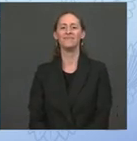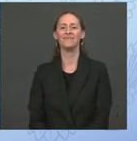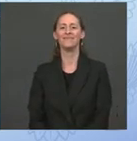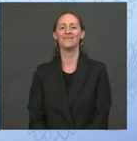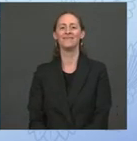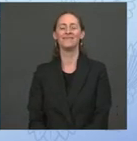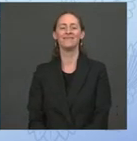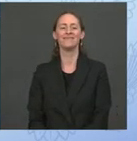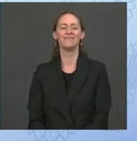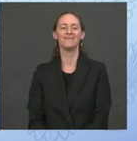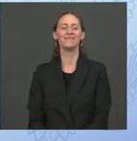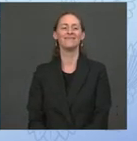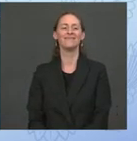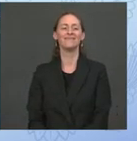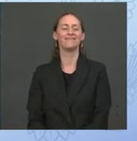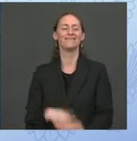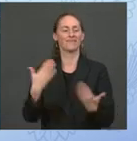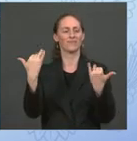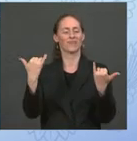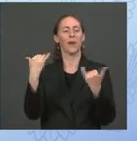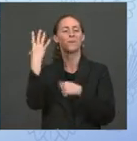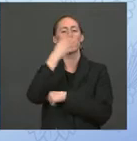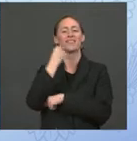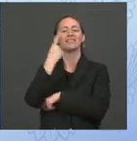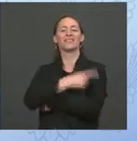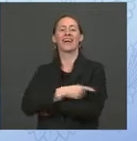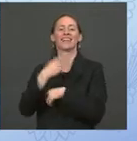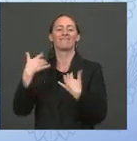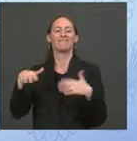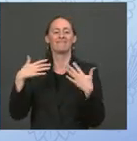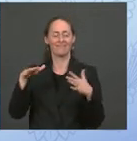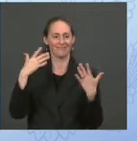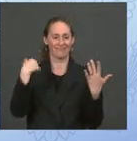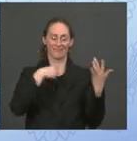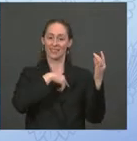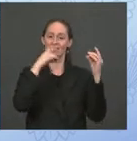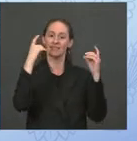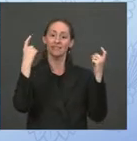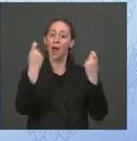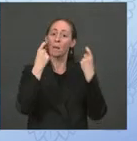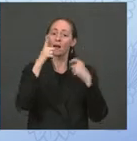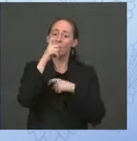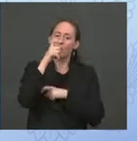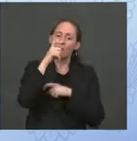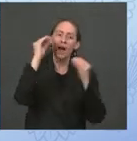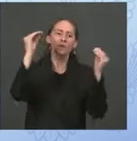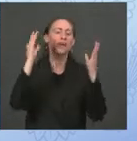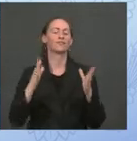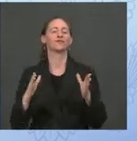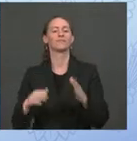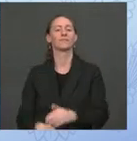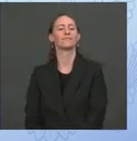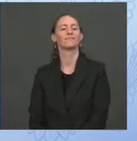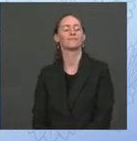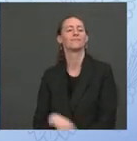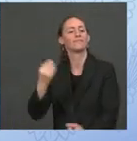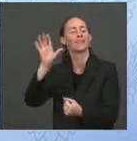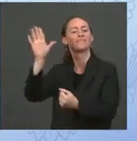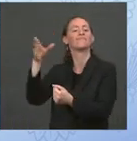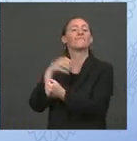What a beautiful day it is to celebrate educators and the transformative power of